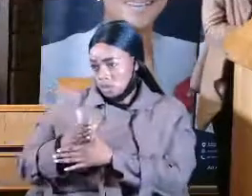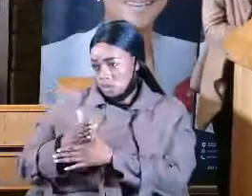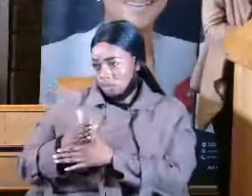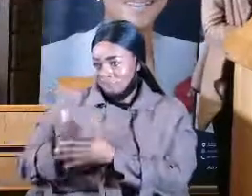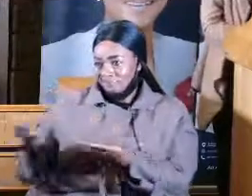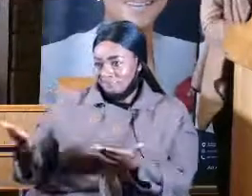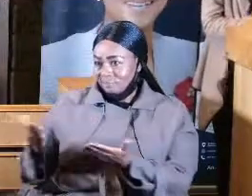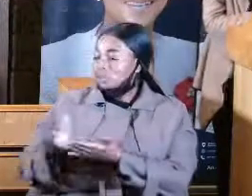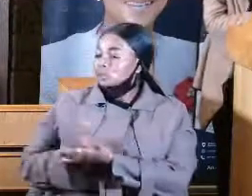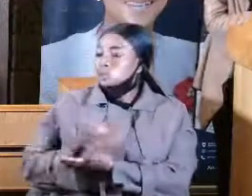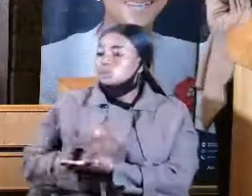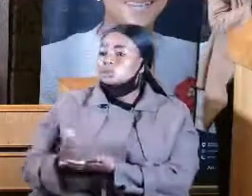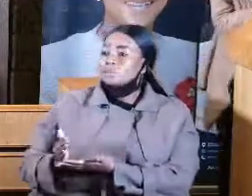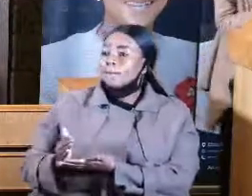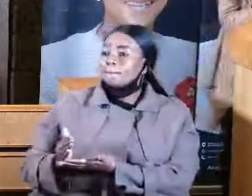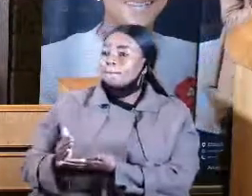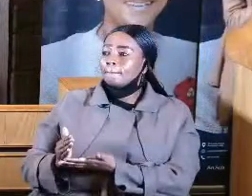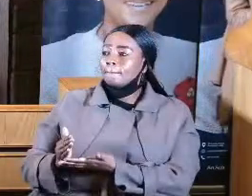some of